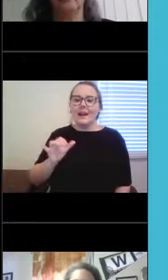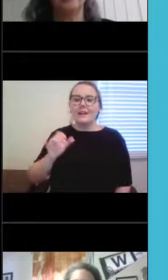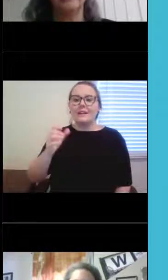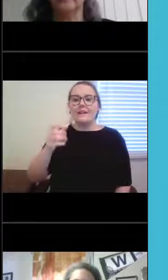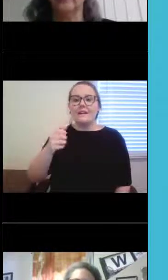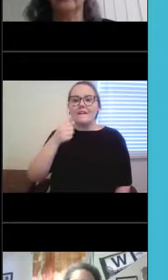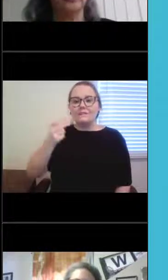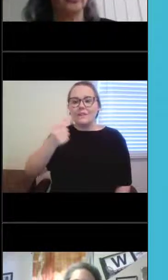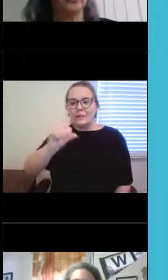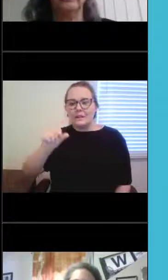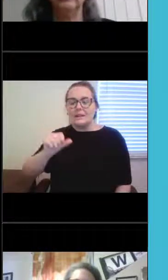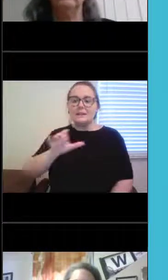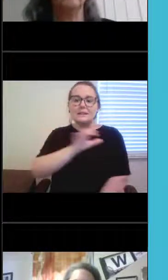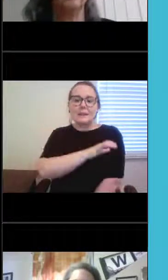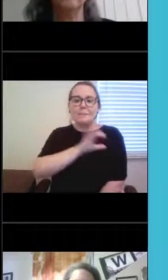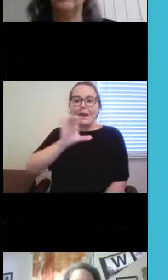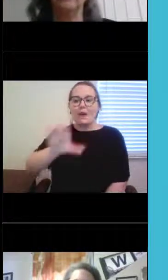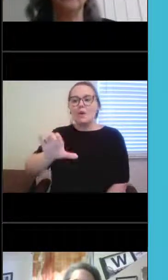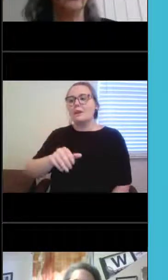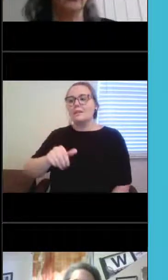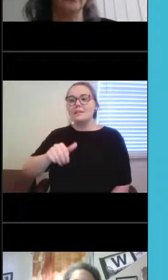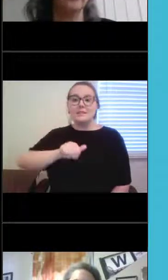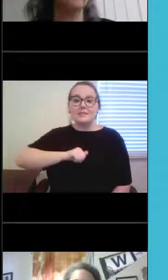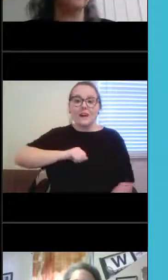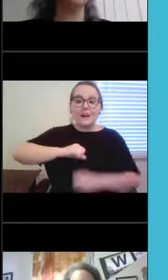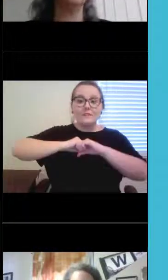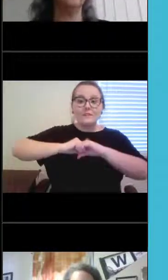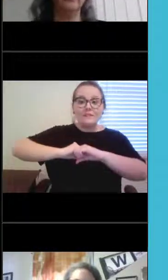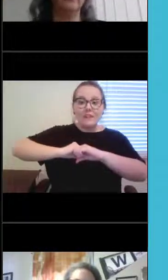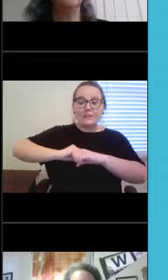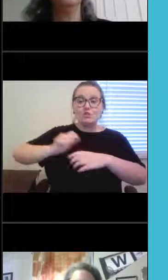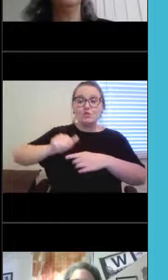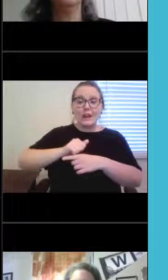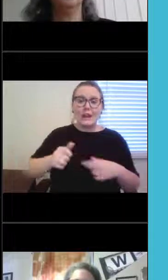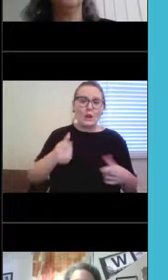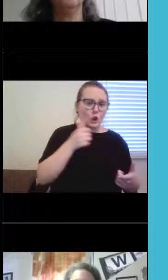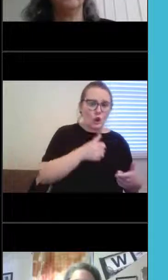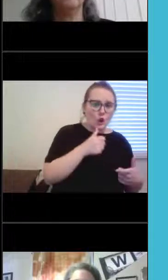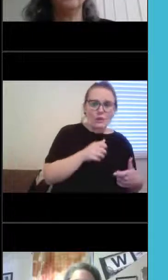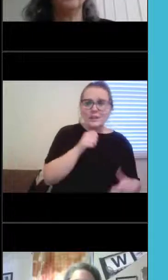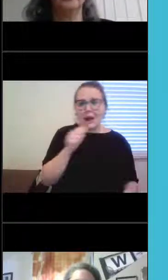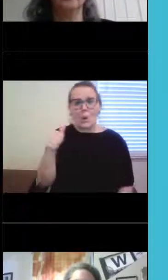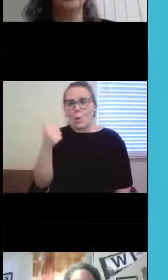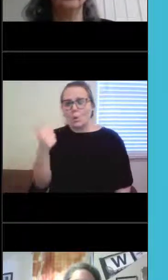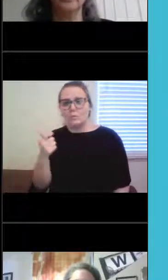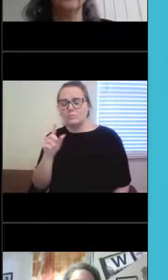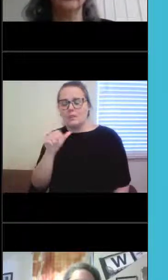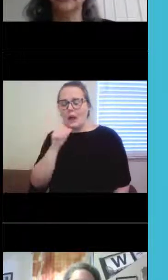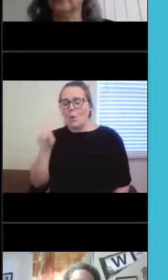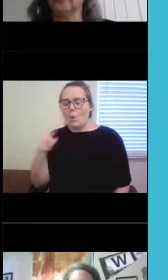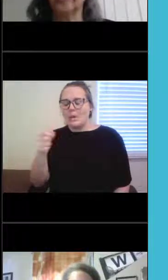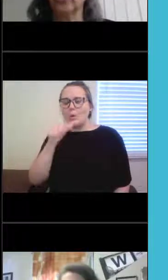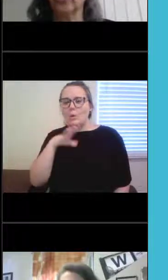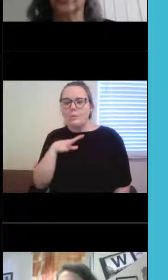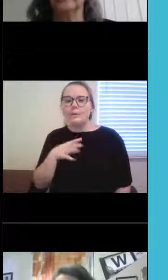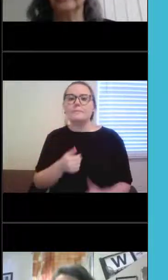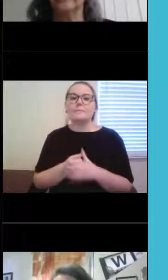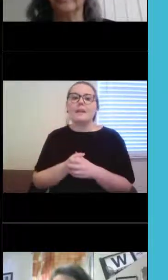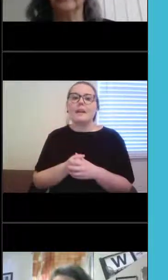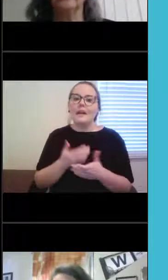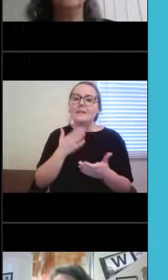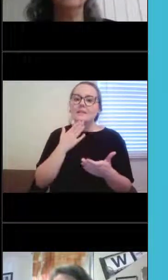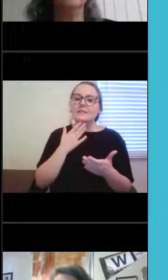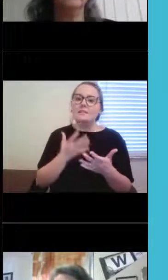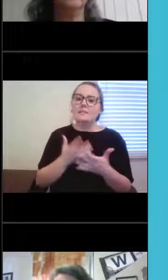and empowerment self-defense training, that is even with girls, not just with women. And this has been shown in a lot of good research by Dr.